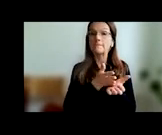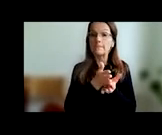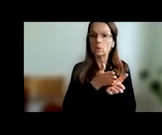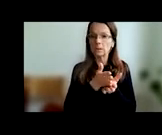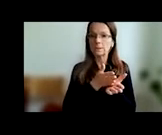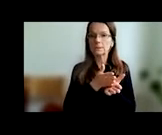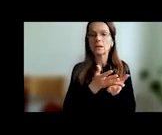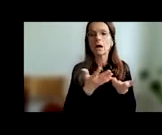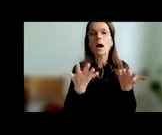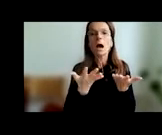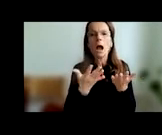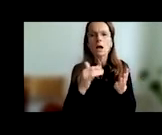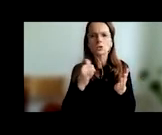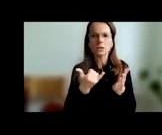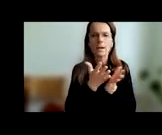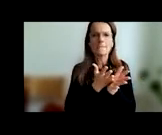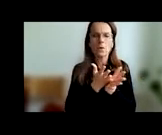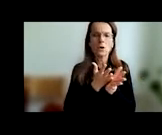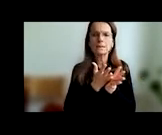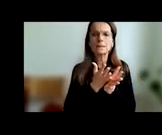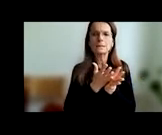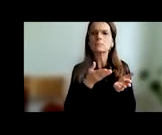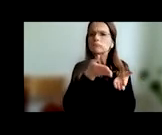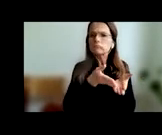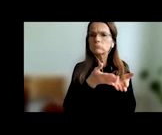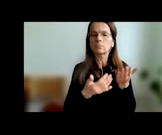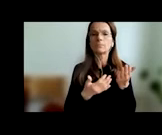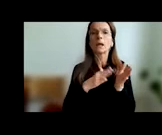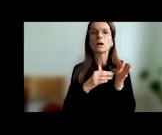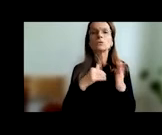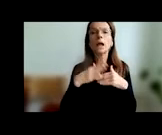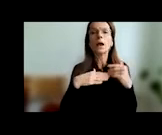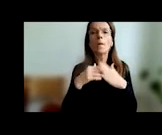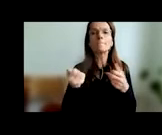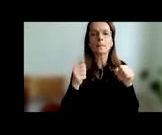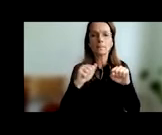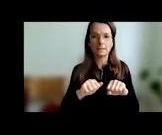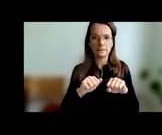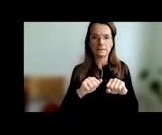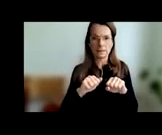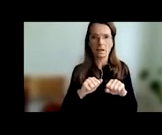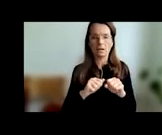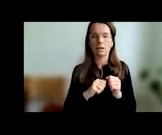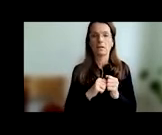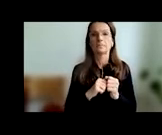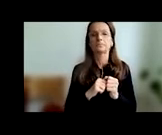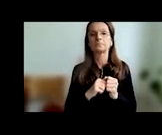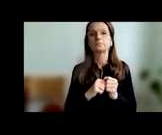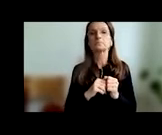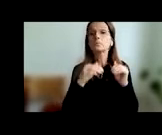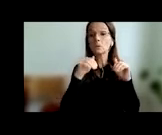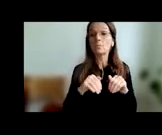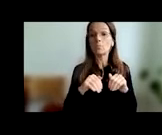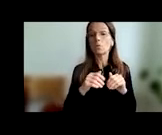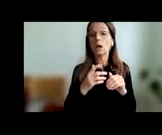long-term forecasts of professions and competences and